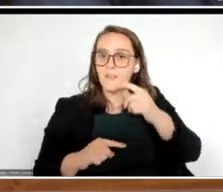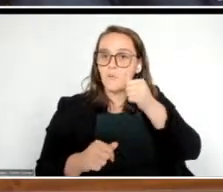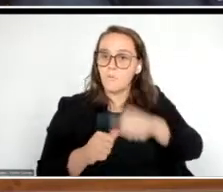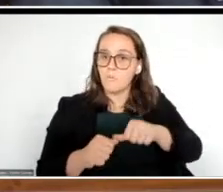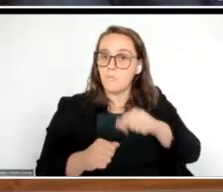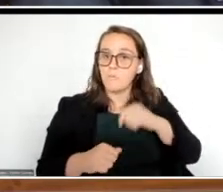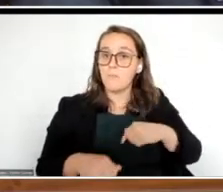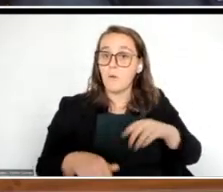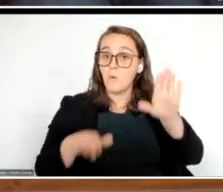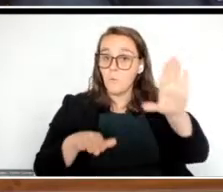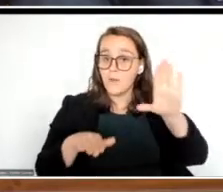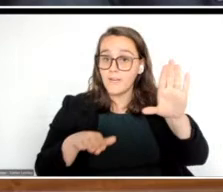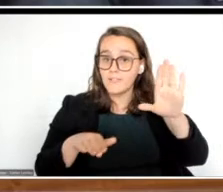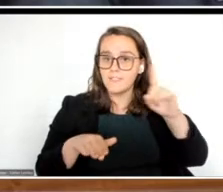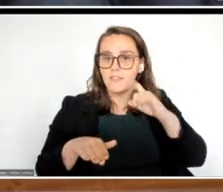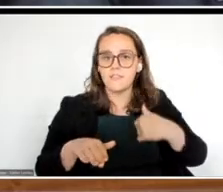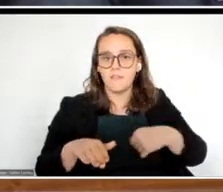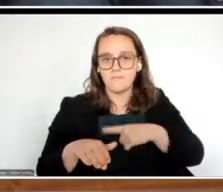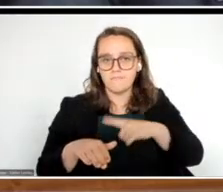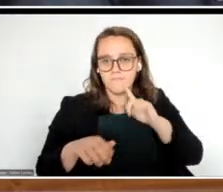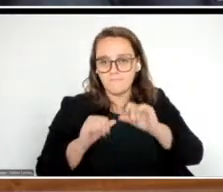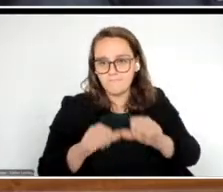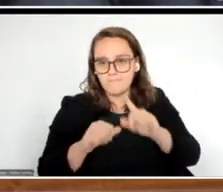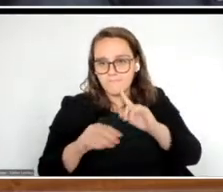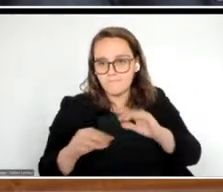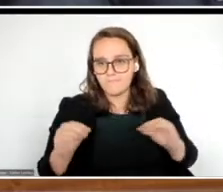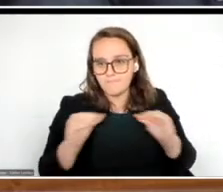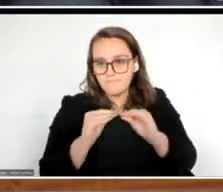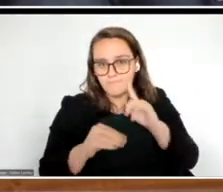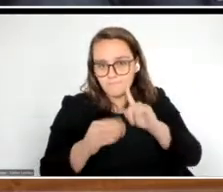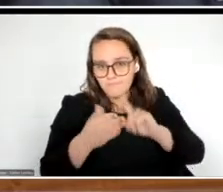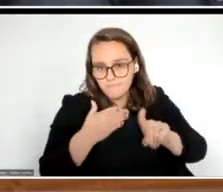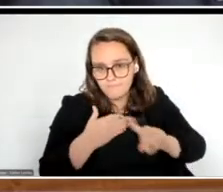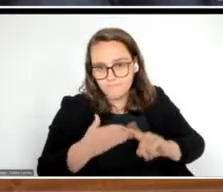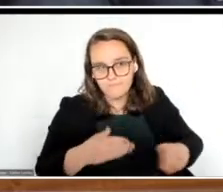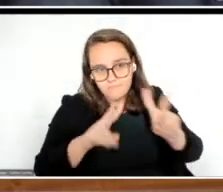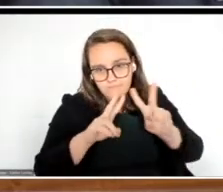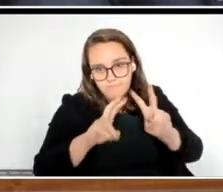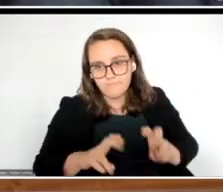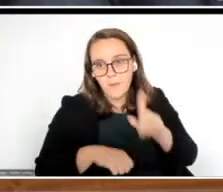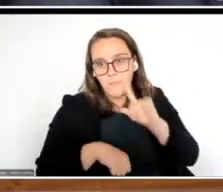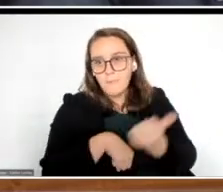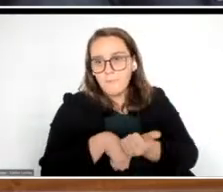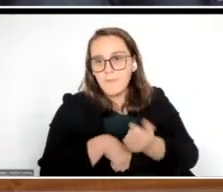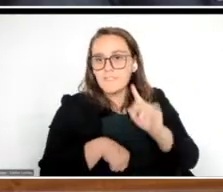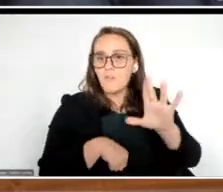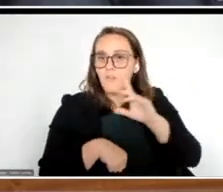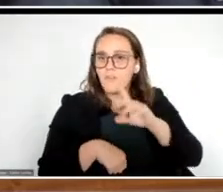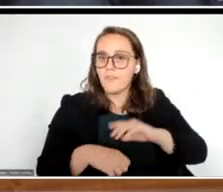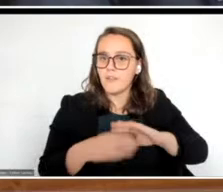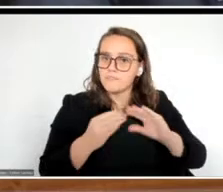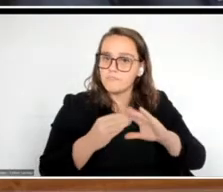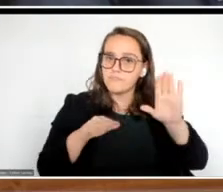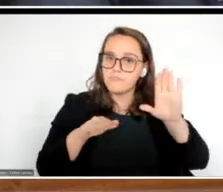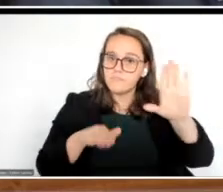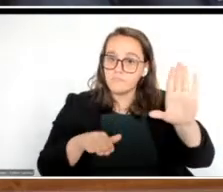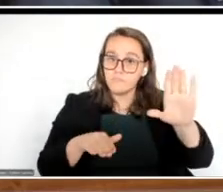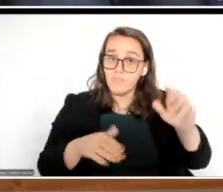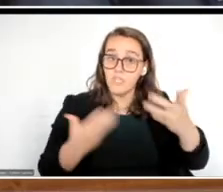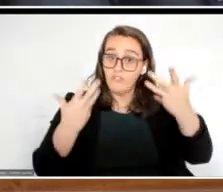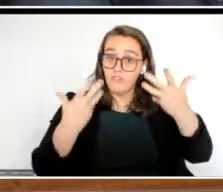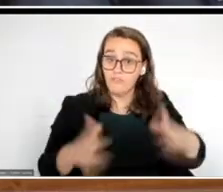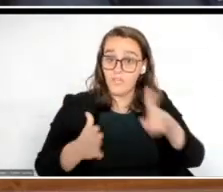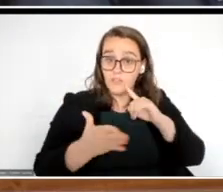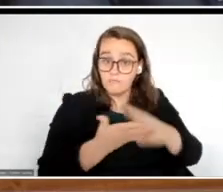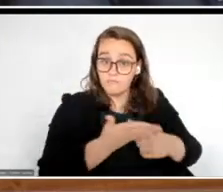further investigative depositions based on that material. Following that activity, we will provide even greater detail